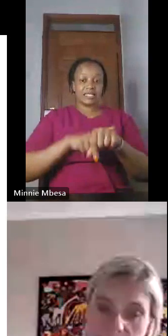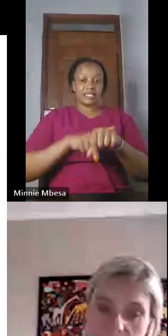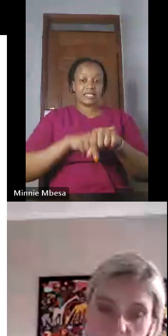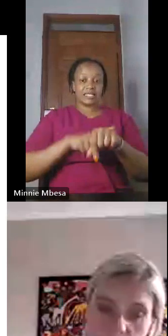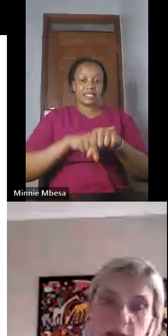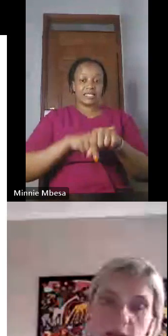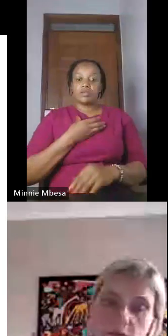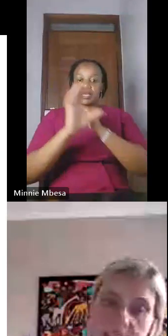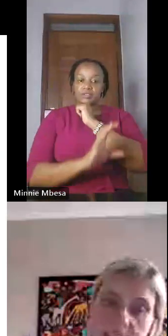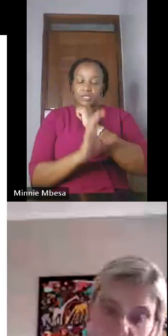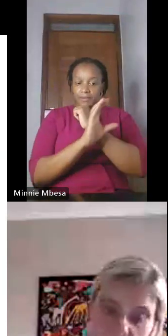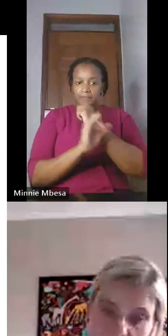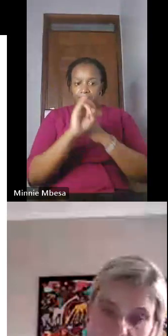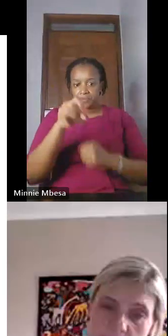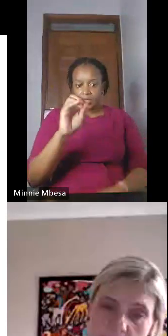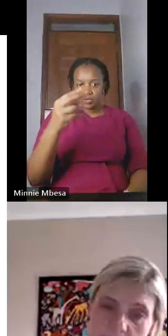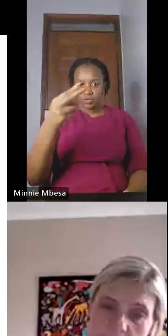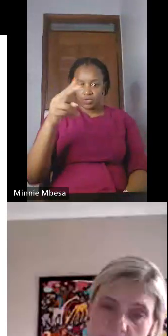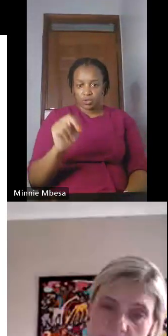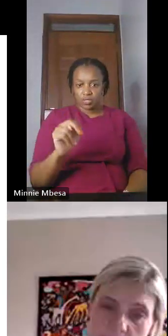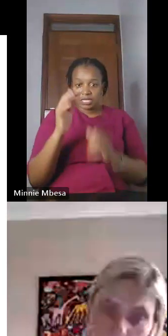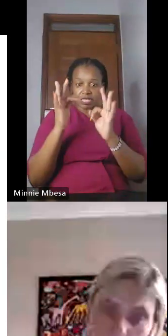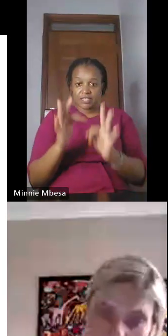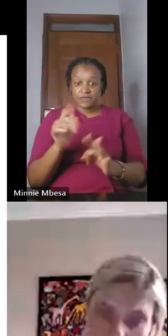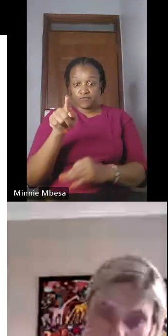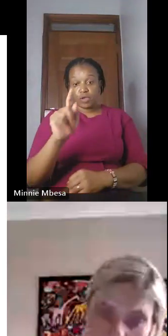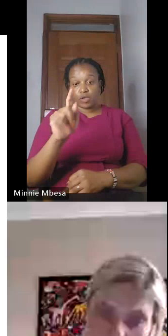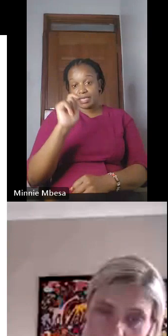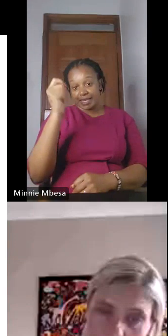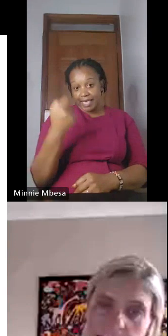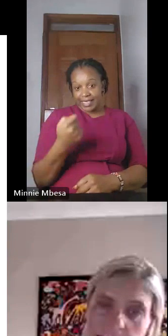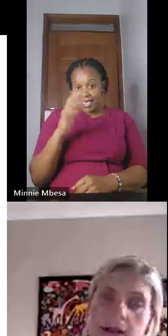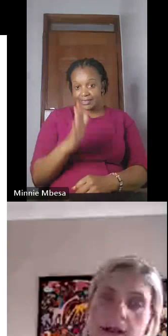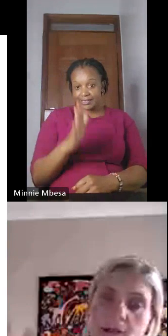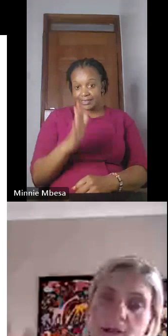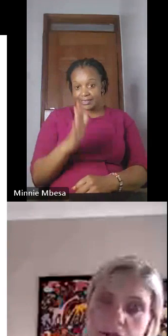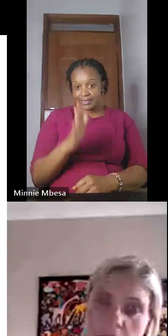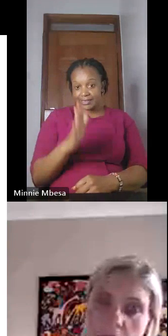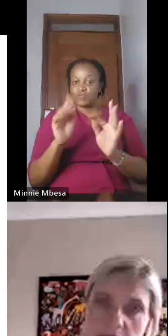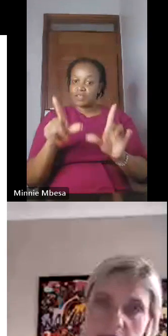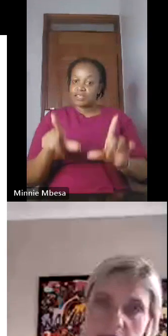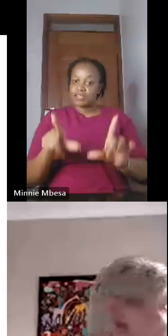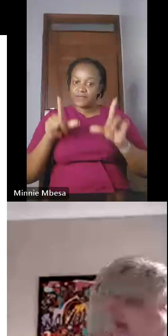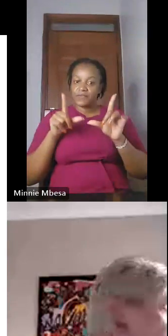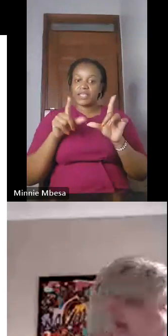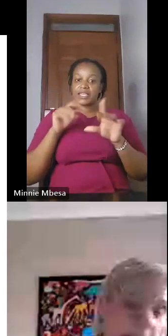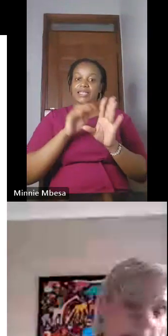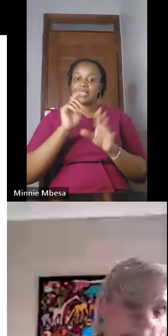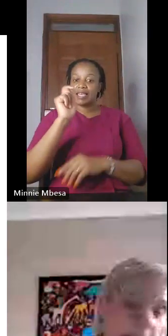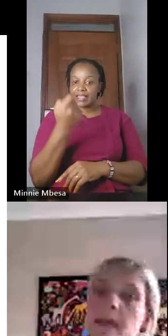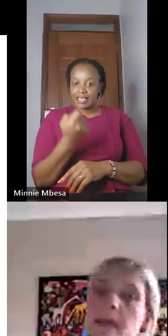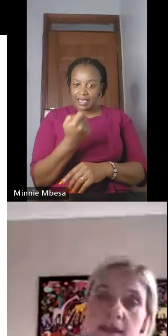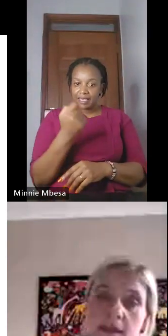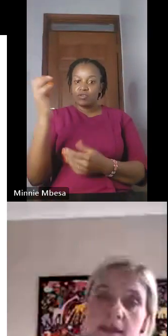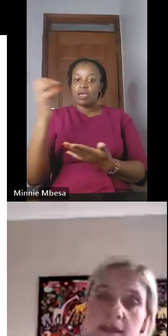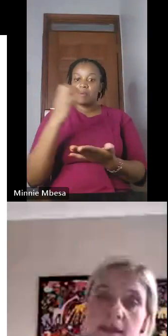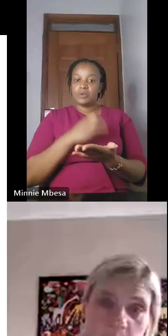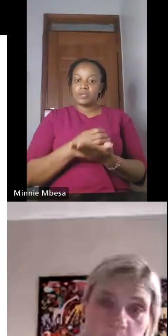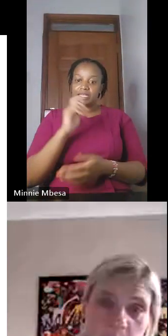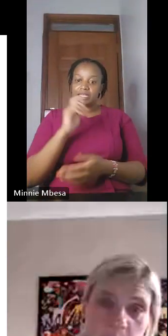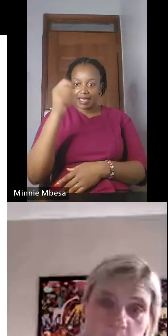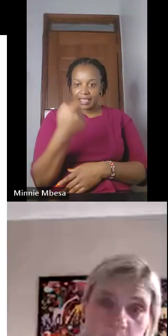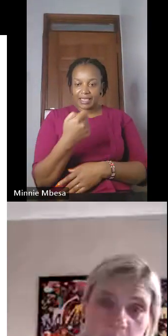you are Kenyan, you are living in Kenya, you are employed in Kenya, you are eligible to apply.